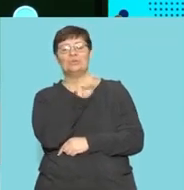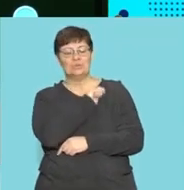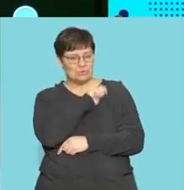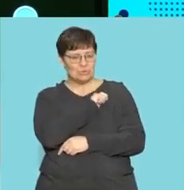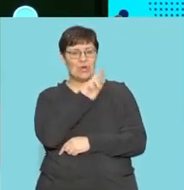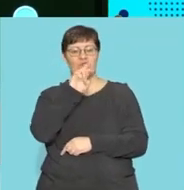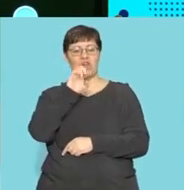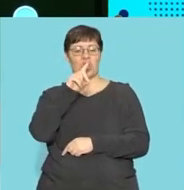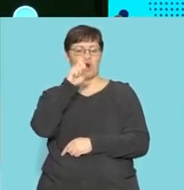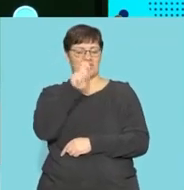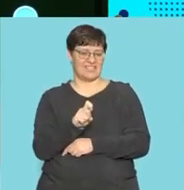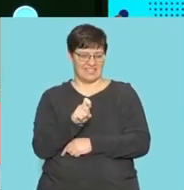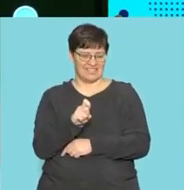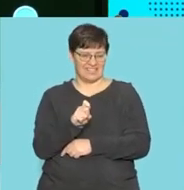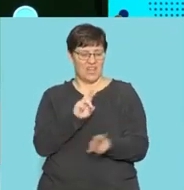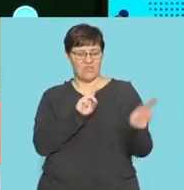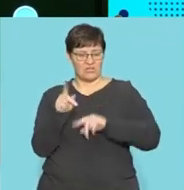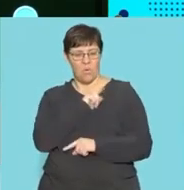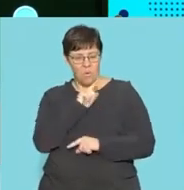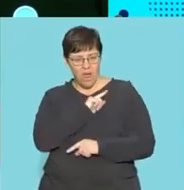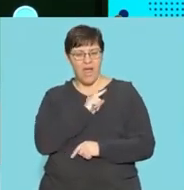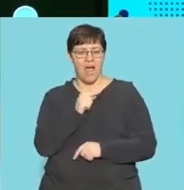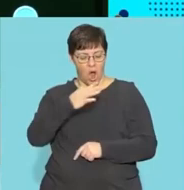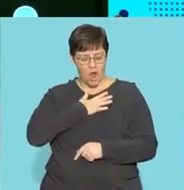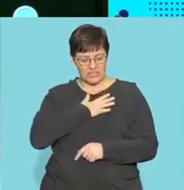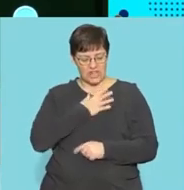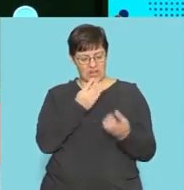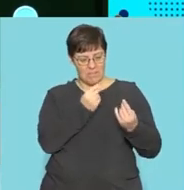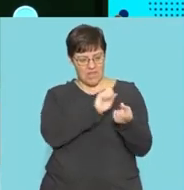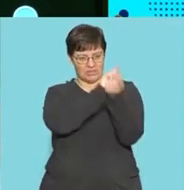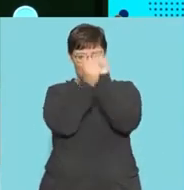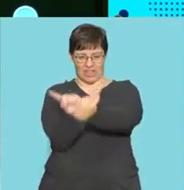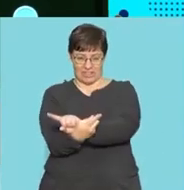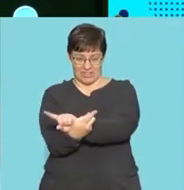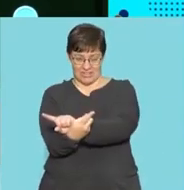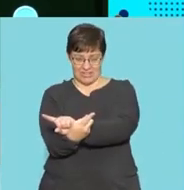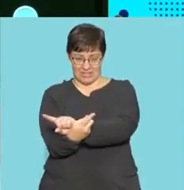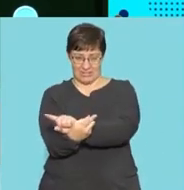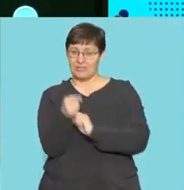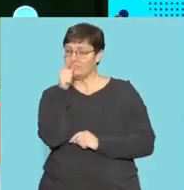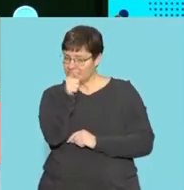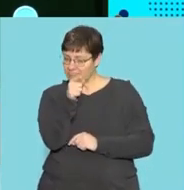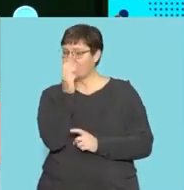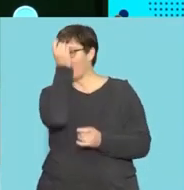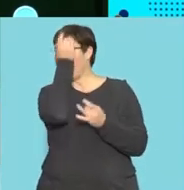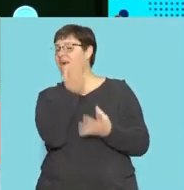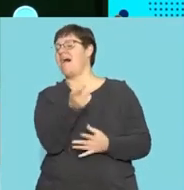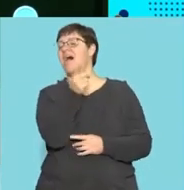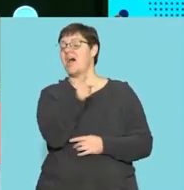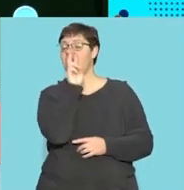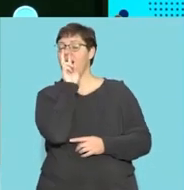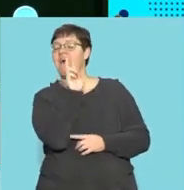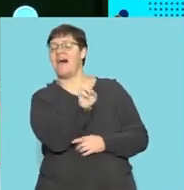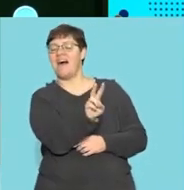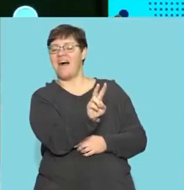is a redox reaction, just by looking at the change of oxidation number. And it's often a very big clue if